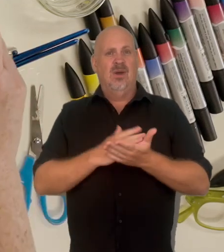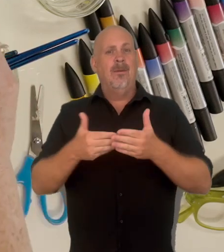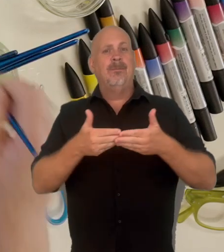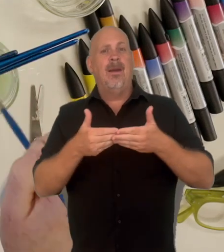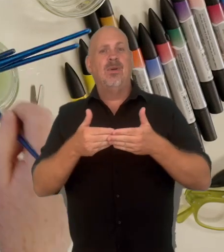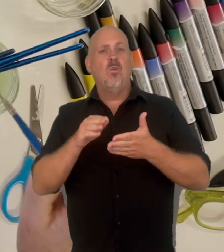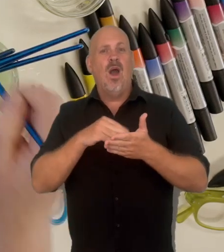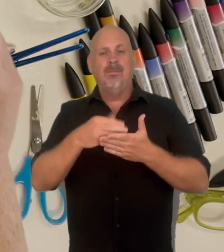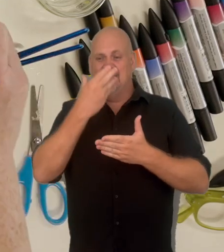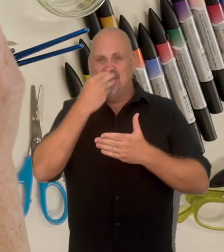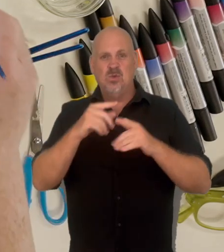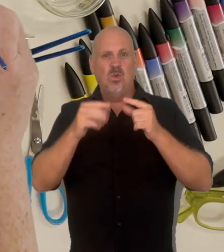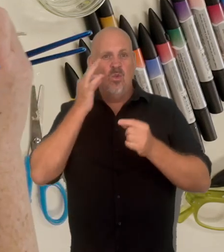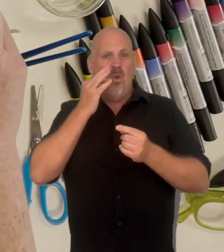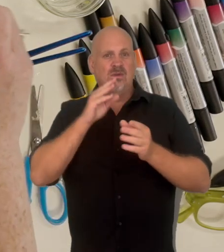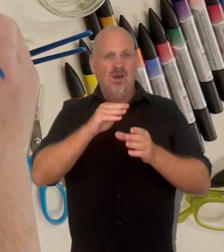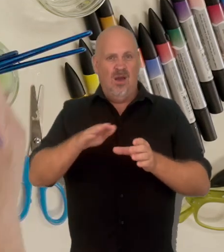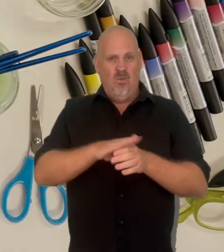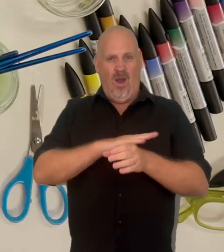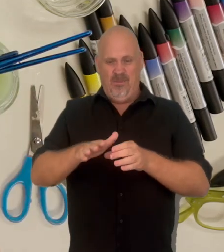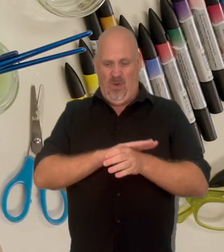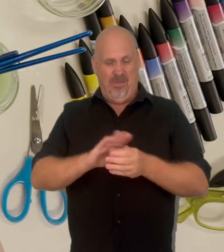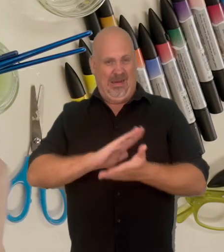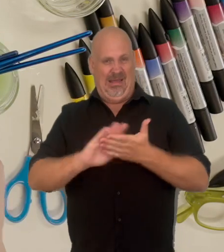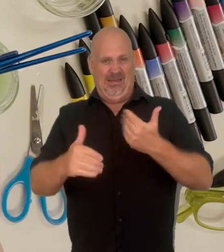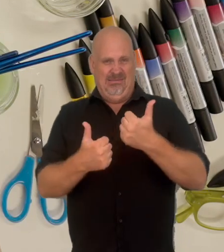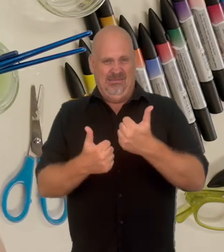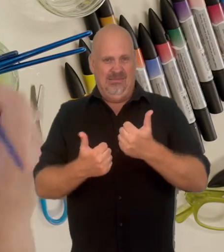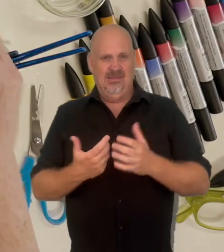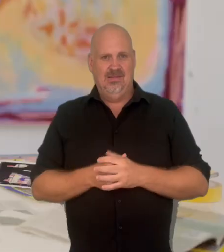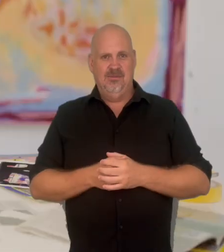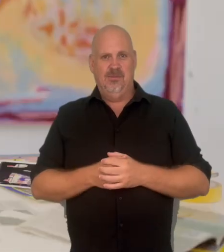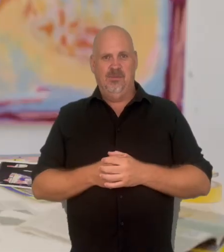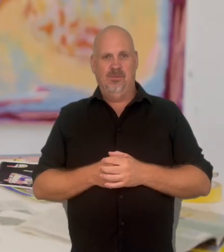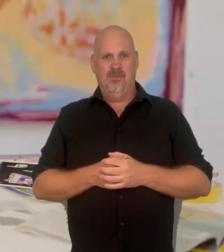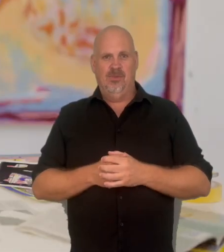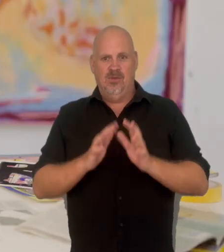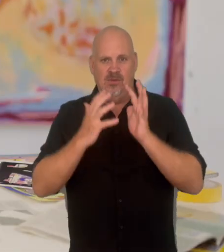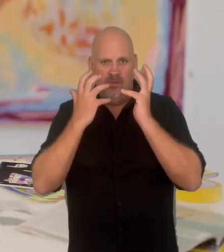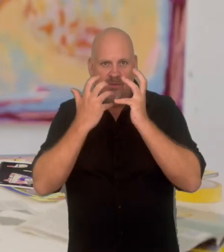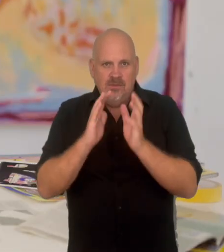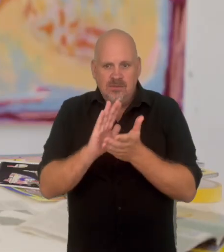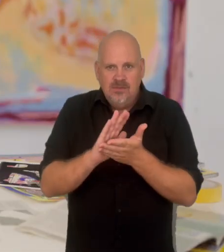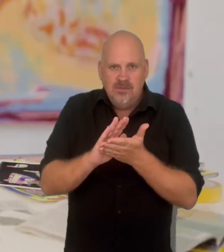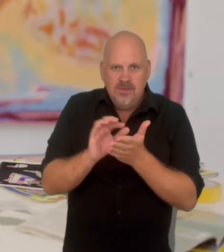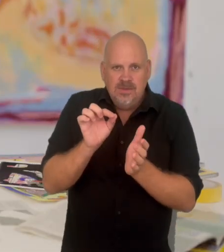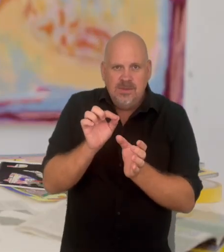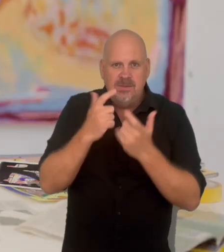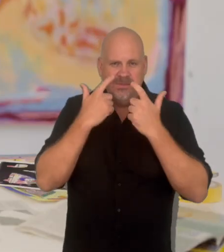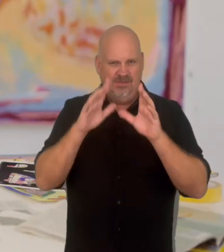water added, and it makes them perfectly clean and tidy again at the end, okay? So don't be precious.